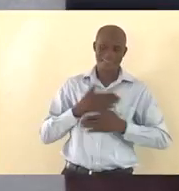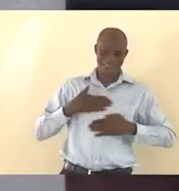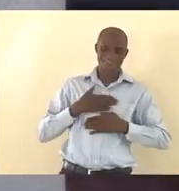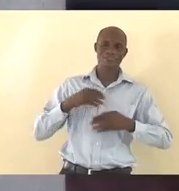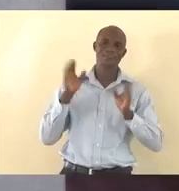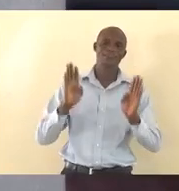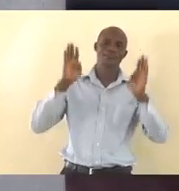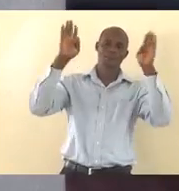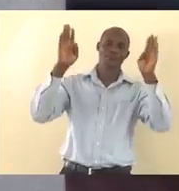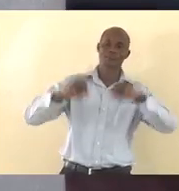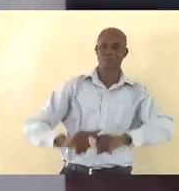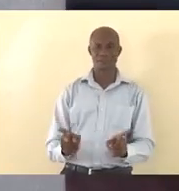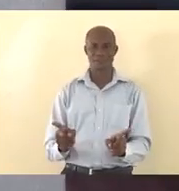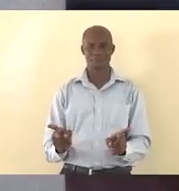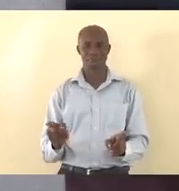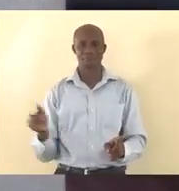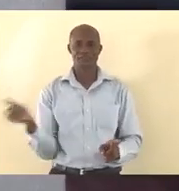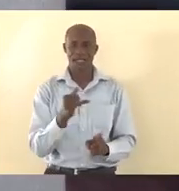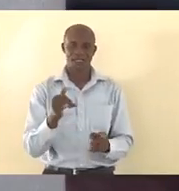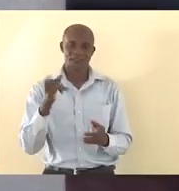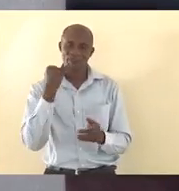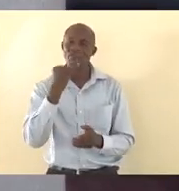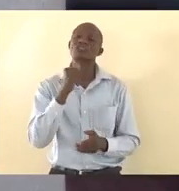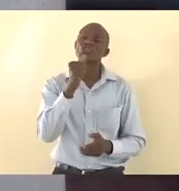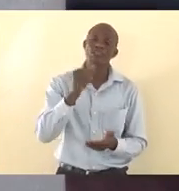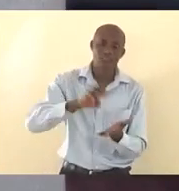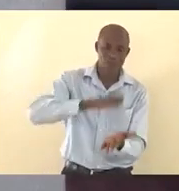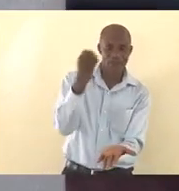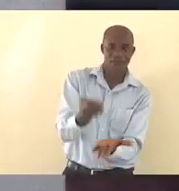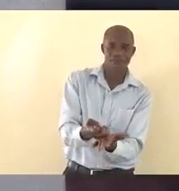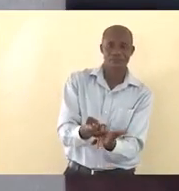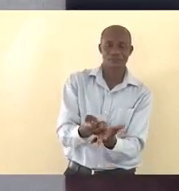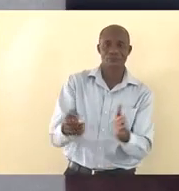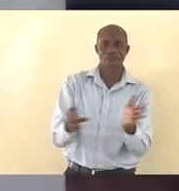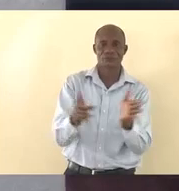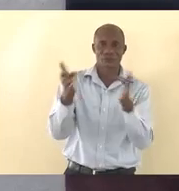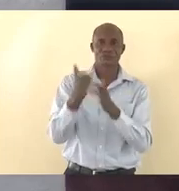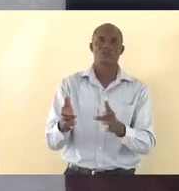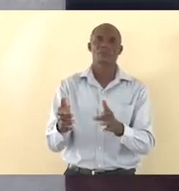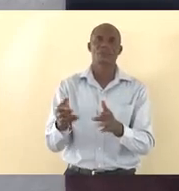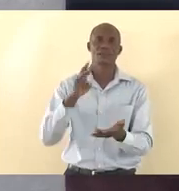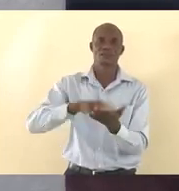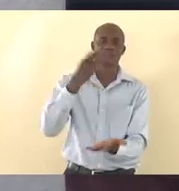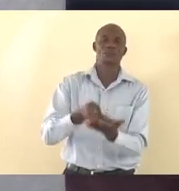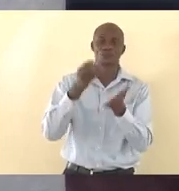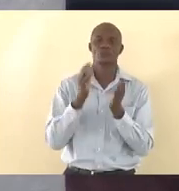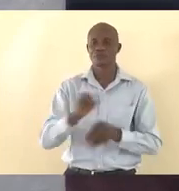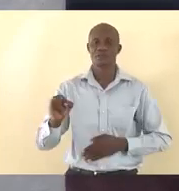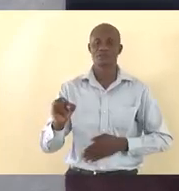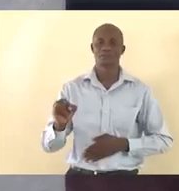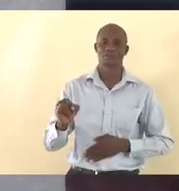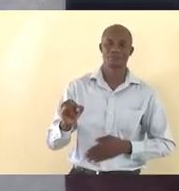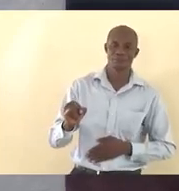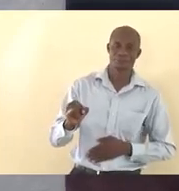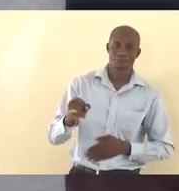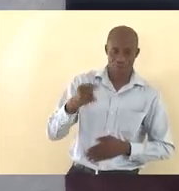But that's not evidence of Christian witnessing. Christian witnessing has to do with